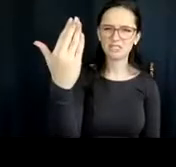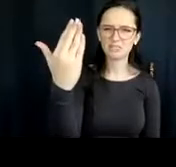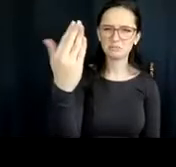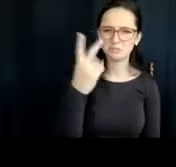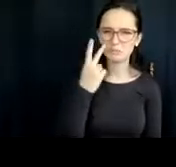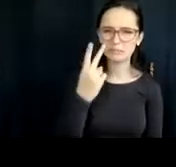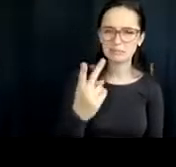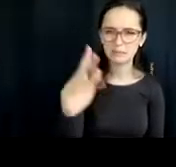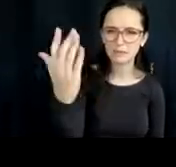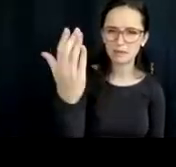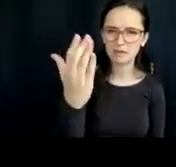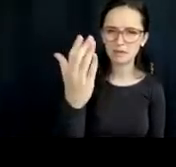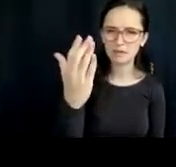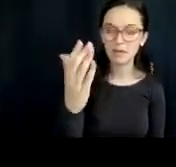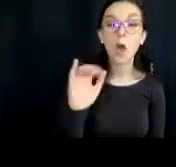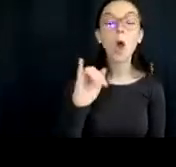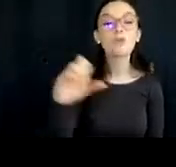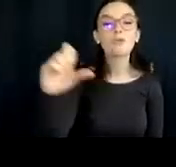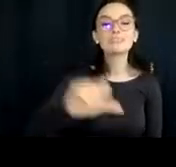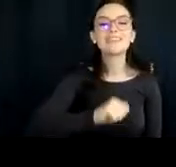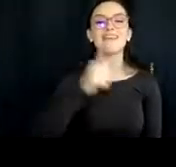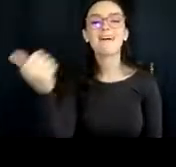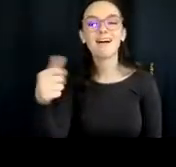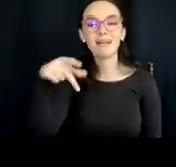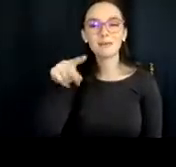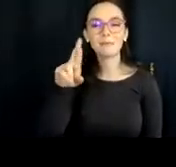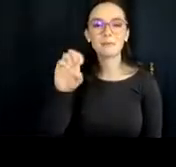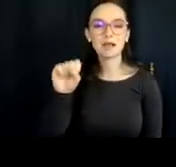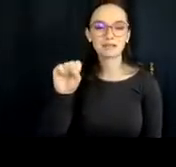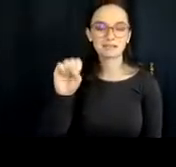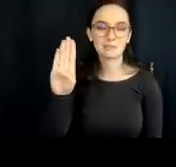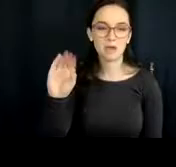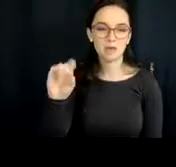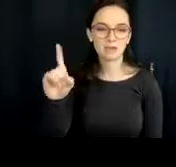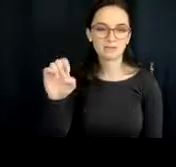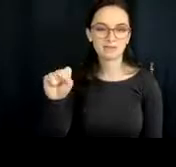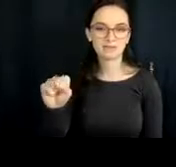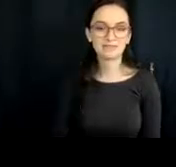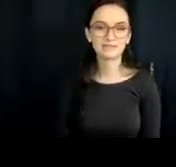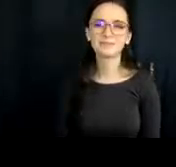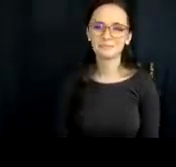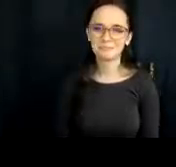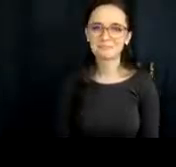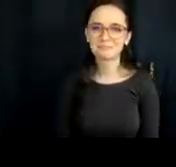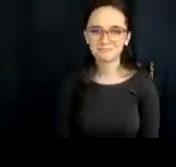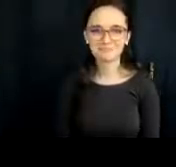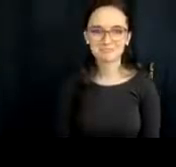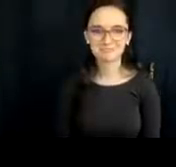are all the other press boxes down there. This is amazing. What a cool